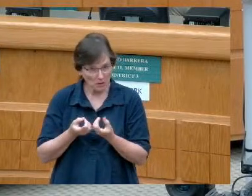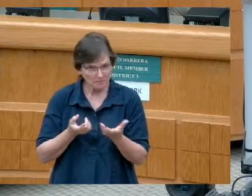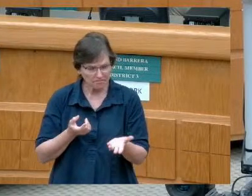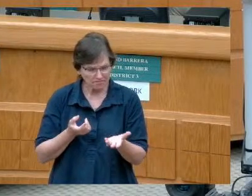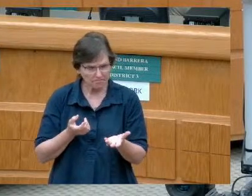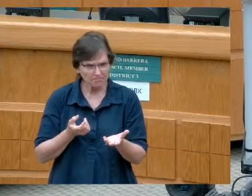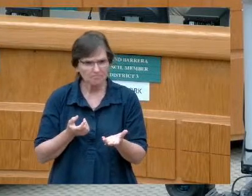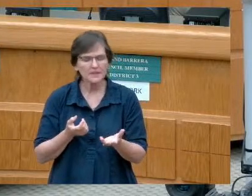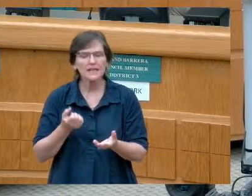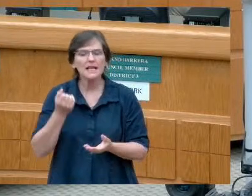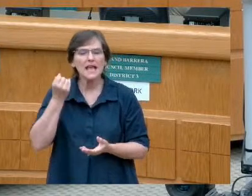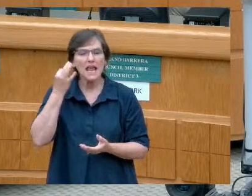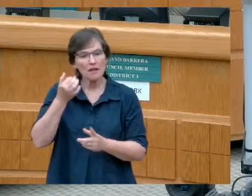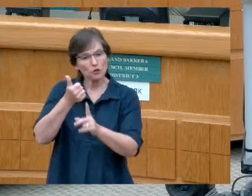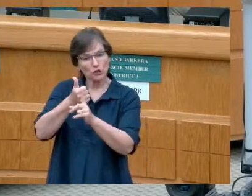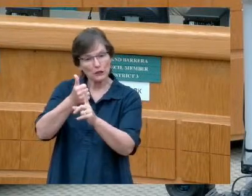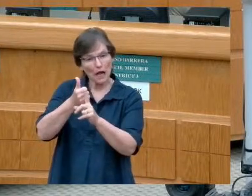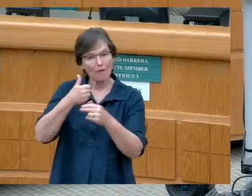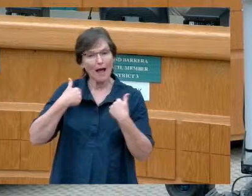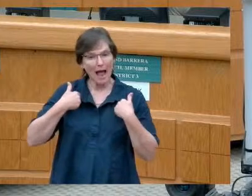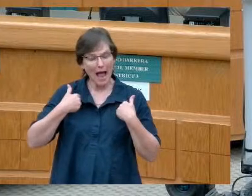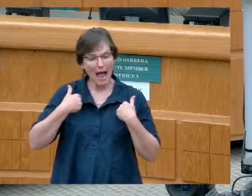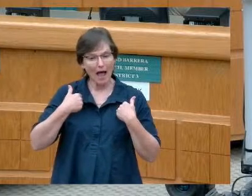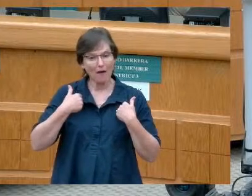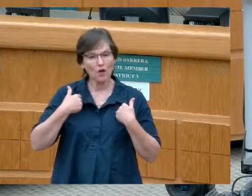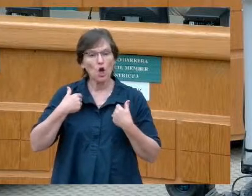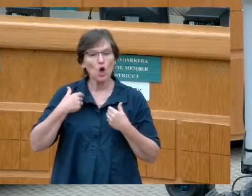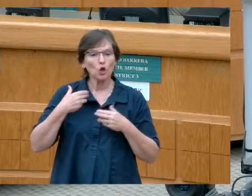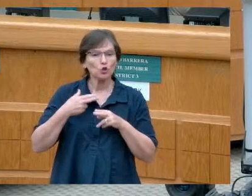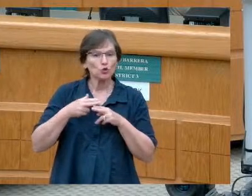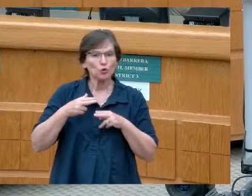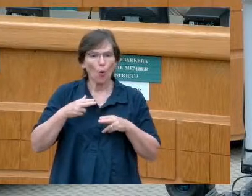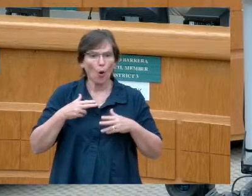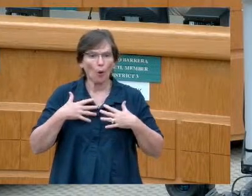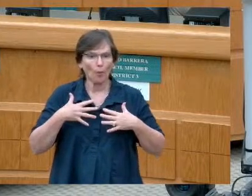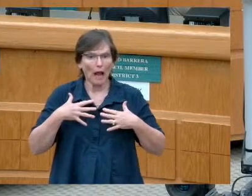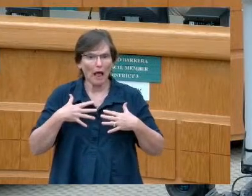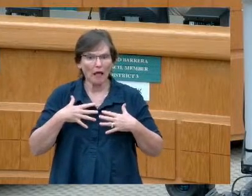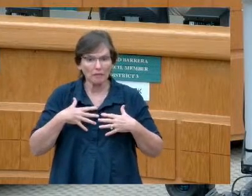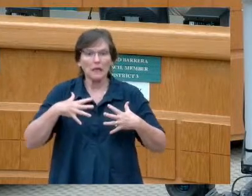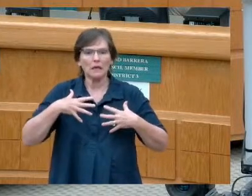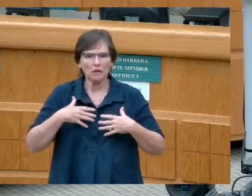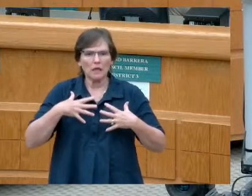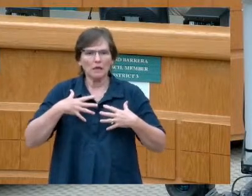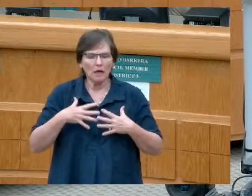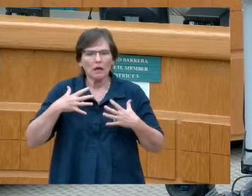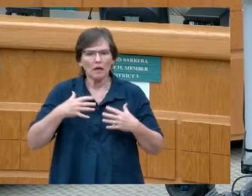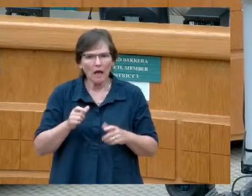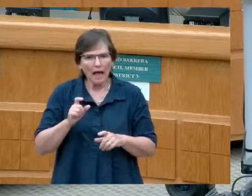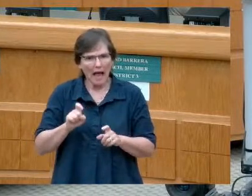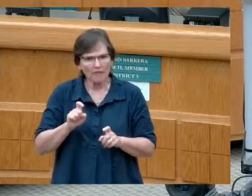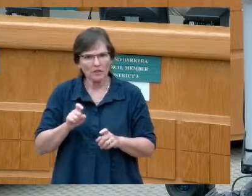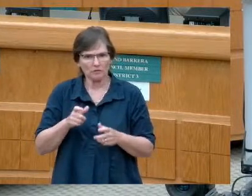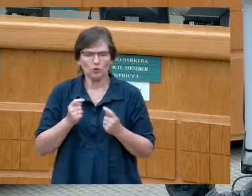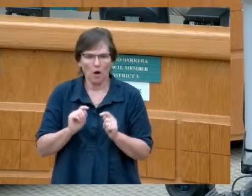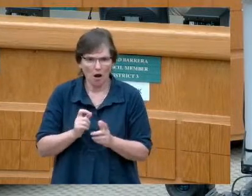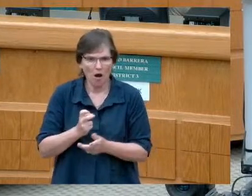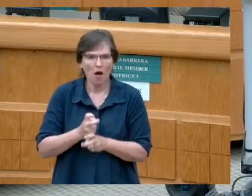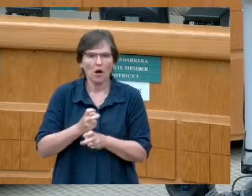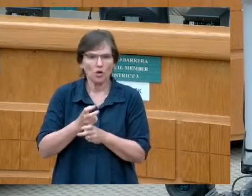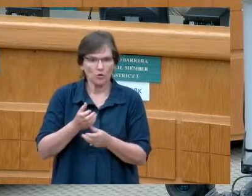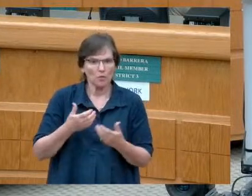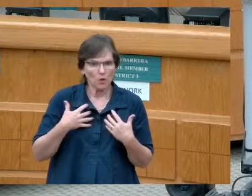is a really good time and a piece of equipment for you to have in your home. If you already have